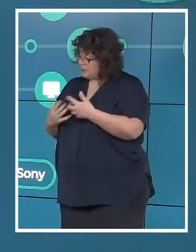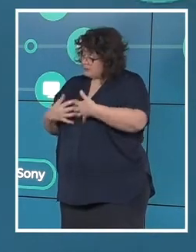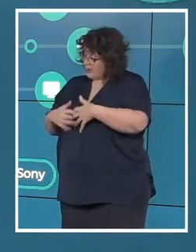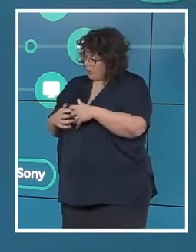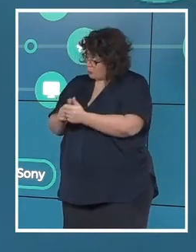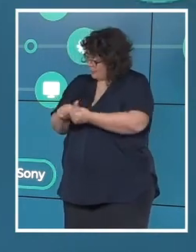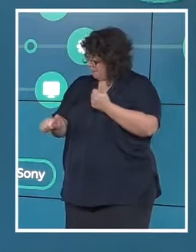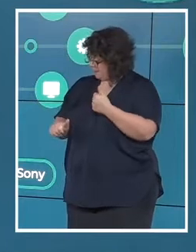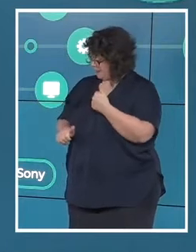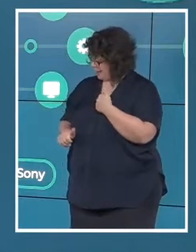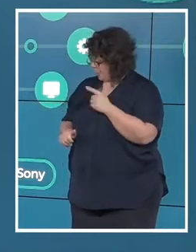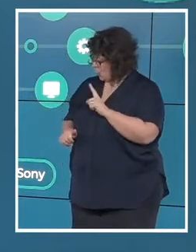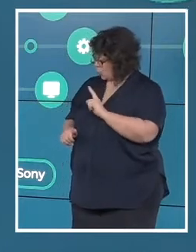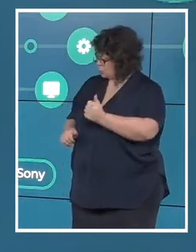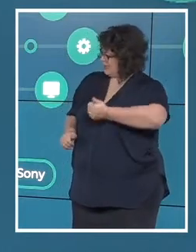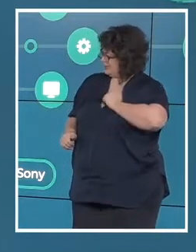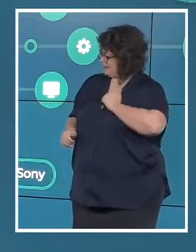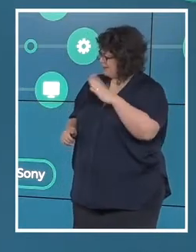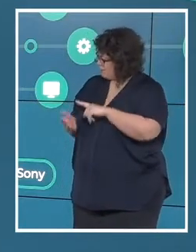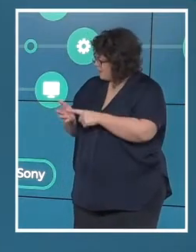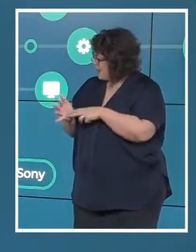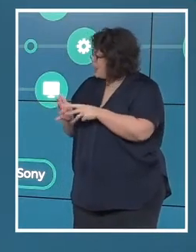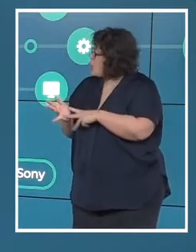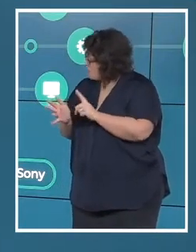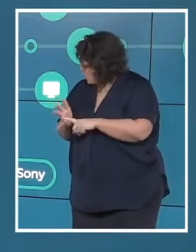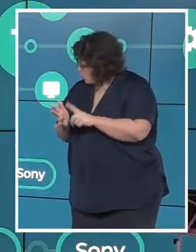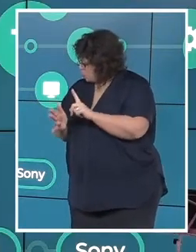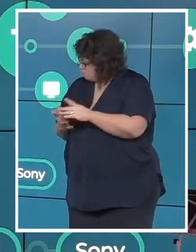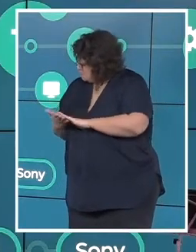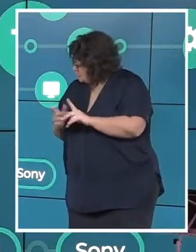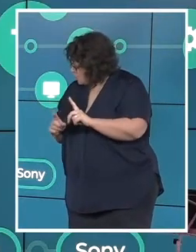should it mean, and how are we going to change in how we're doing things today?